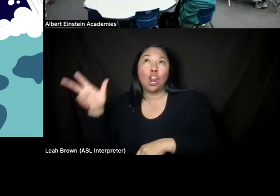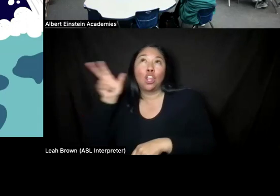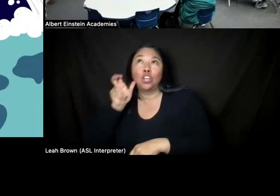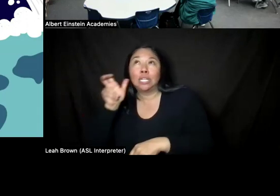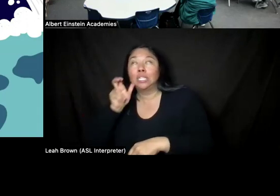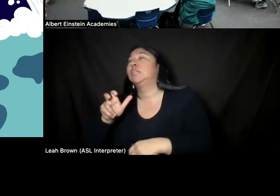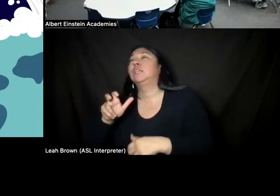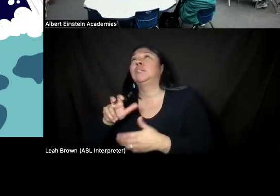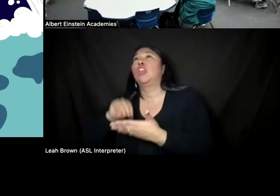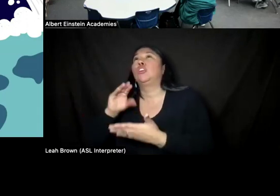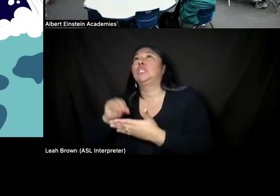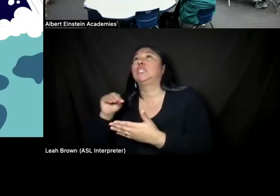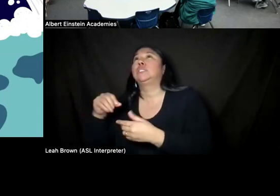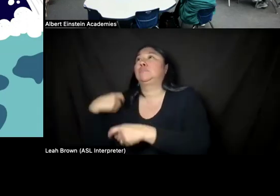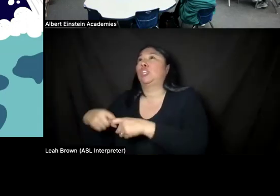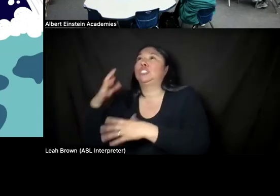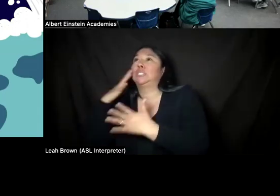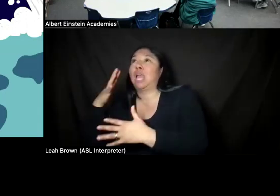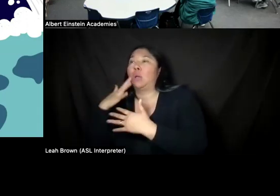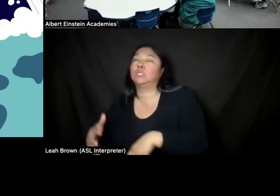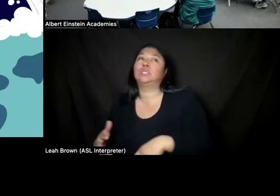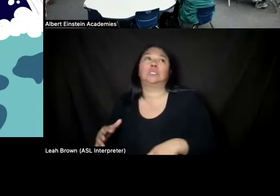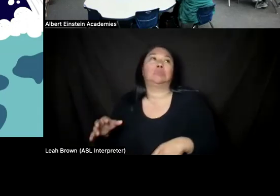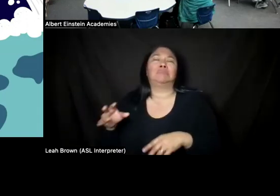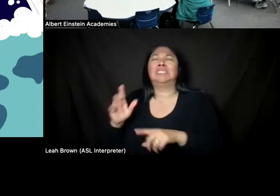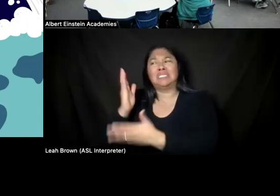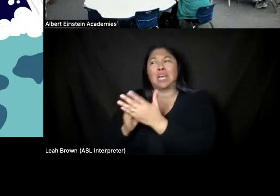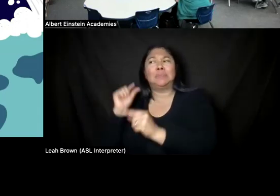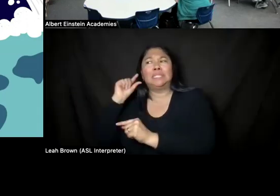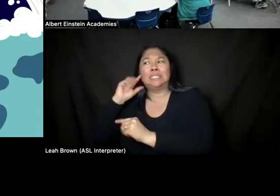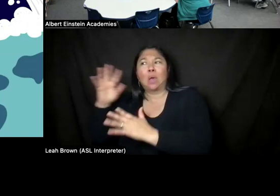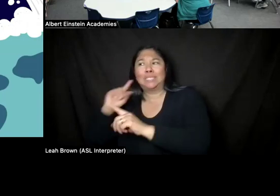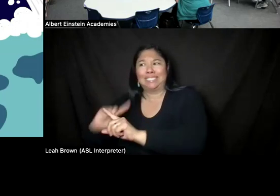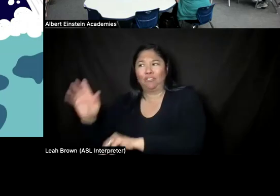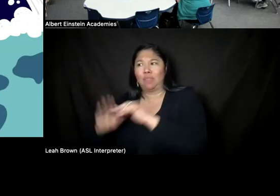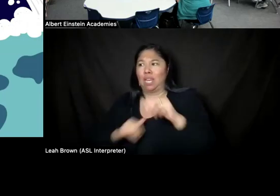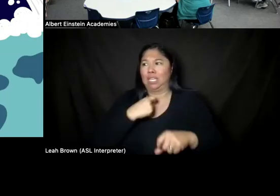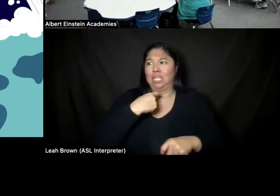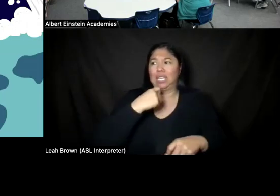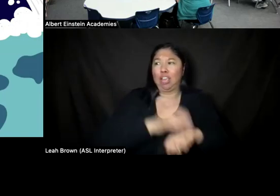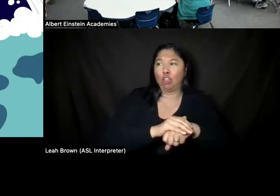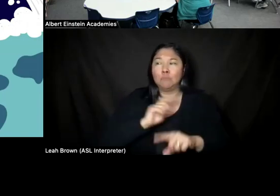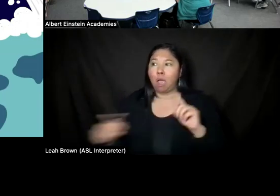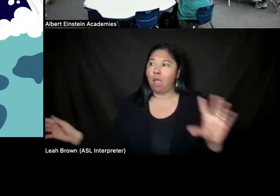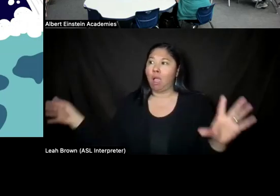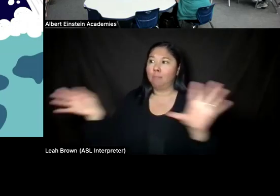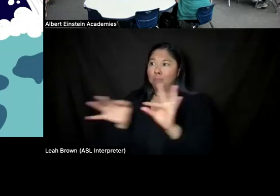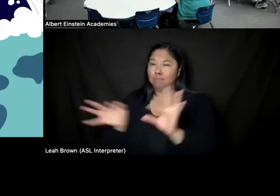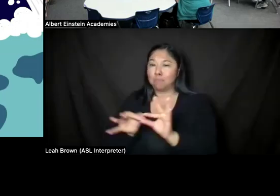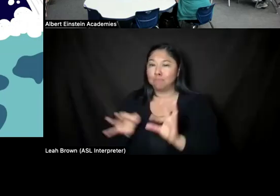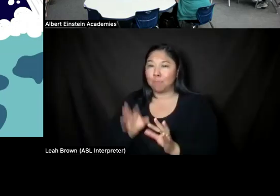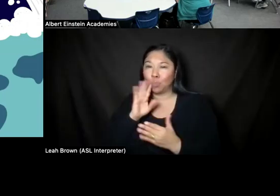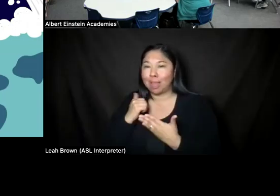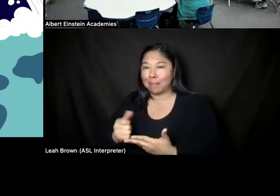some of, they're different, some of them are different than English, but that just making those connections in his brain will help him